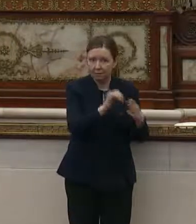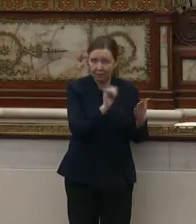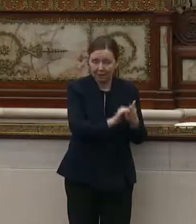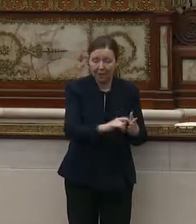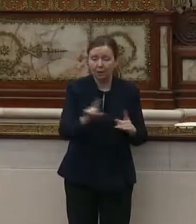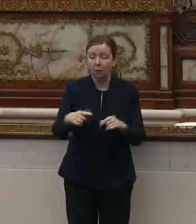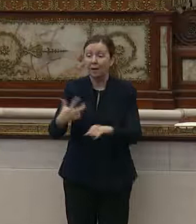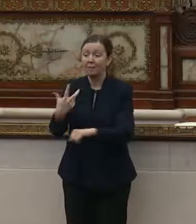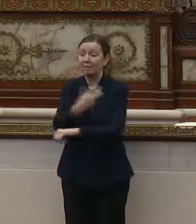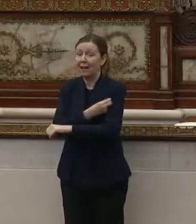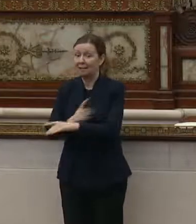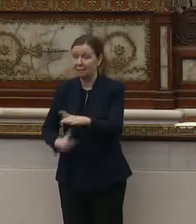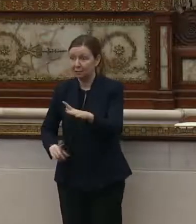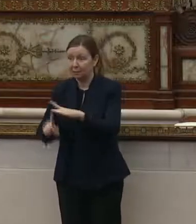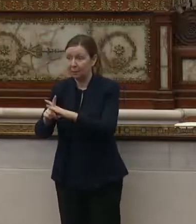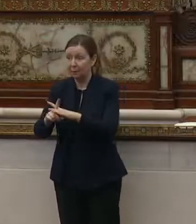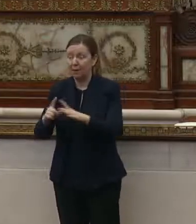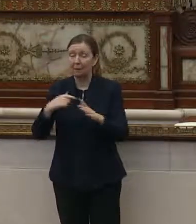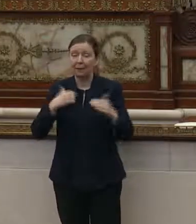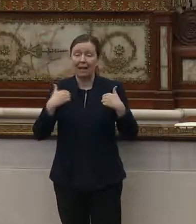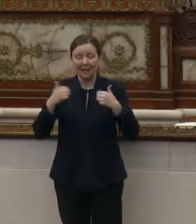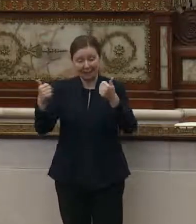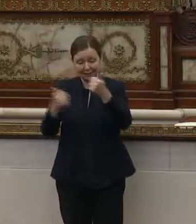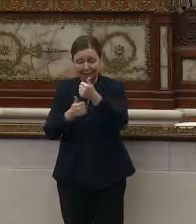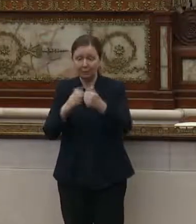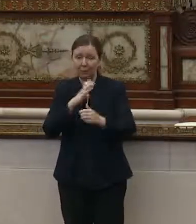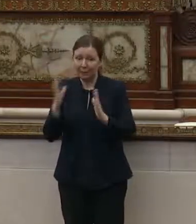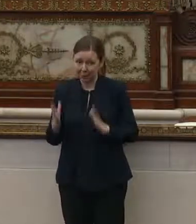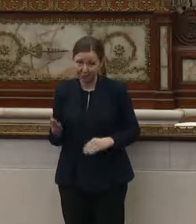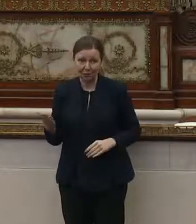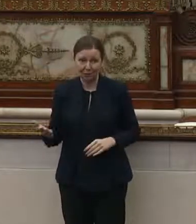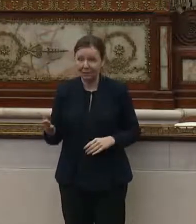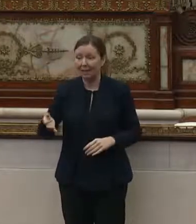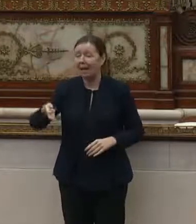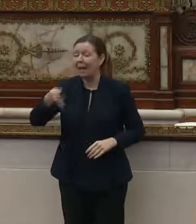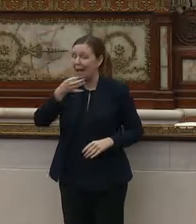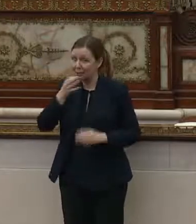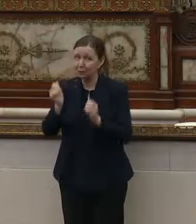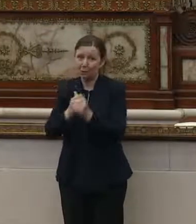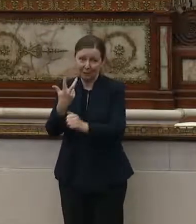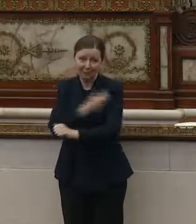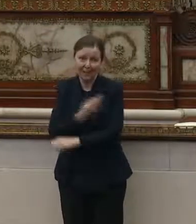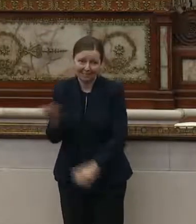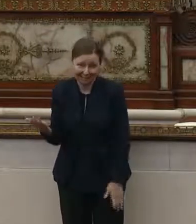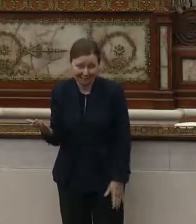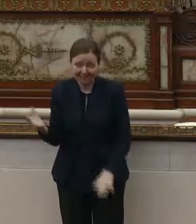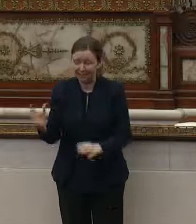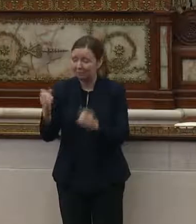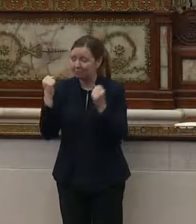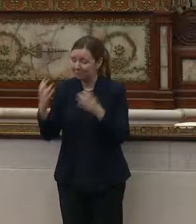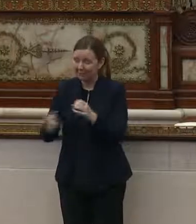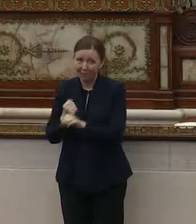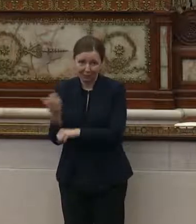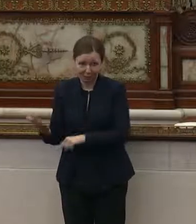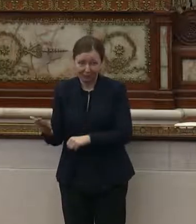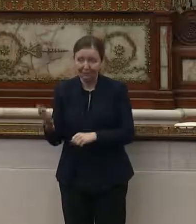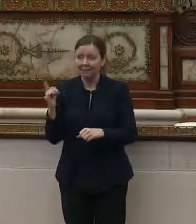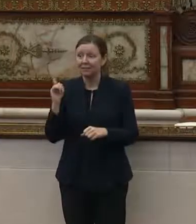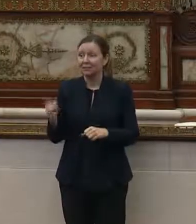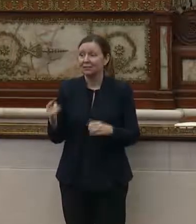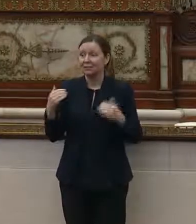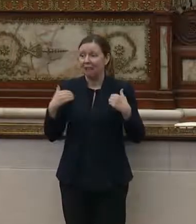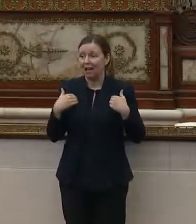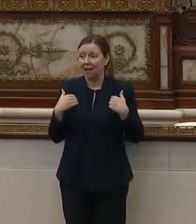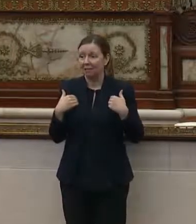vaccination came along, I had a deputy commissioner who was an expert in this. She had been doing it for decades at the health department. She had